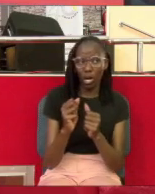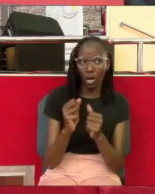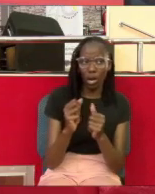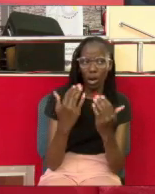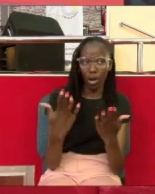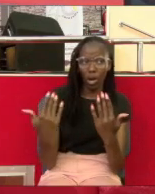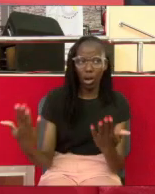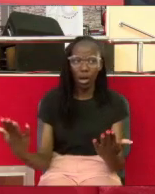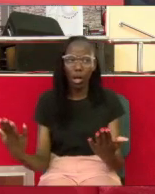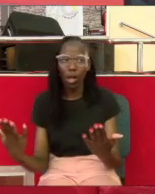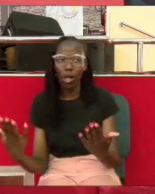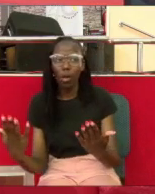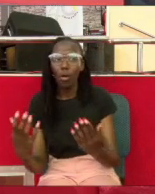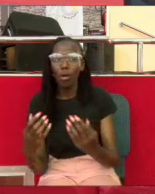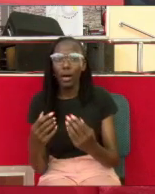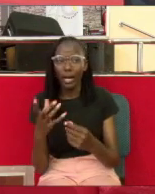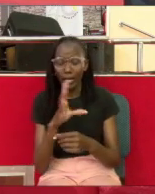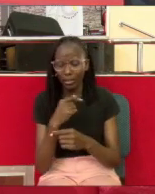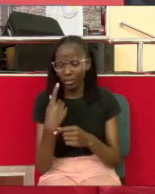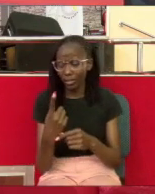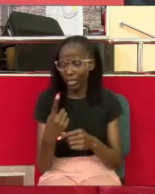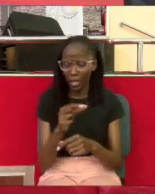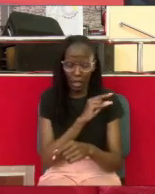And we said that the grace of God,